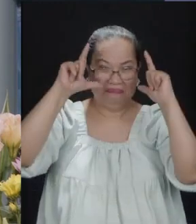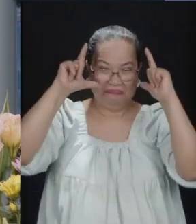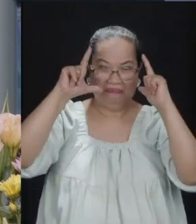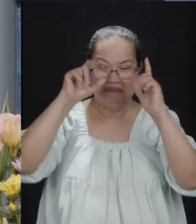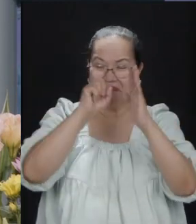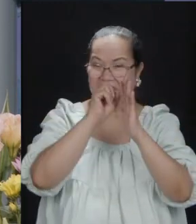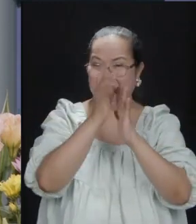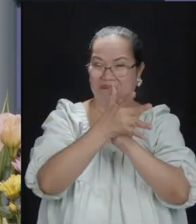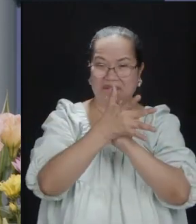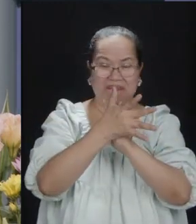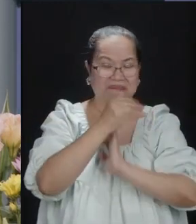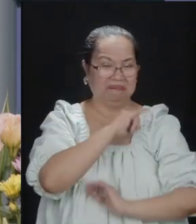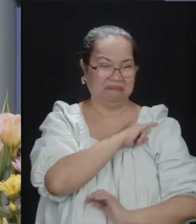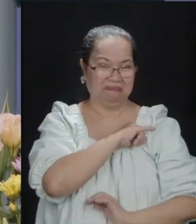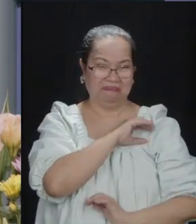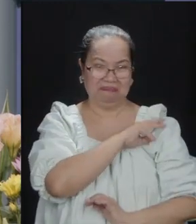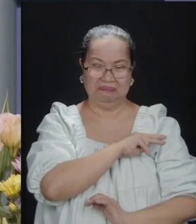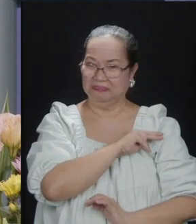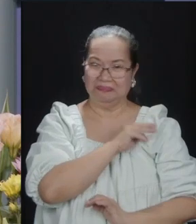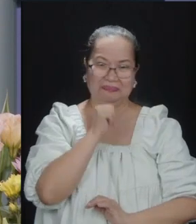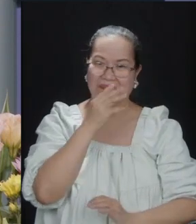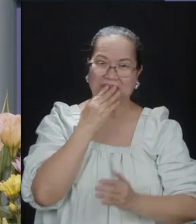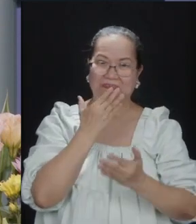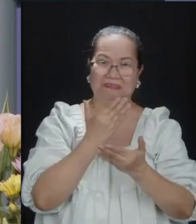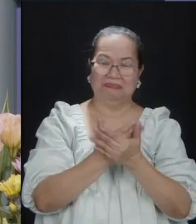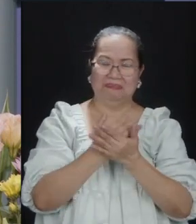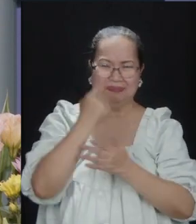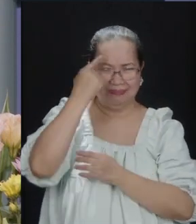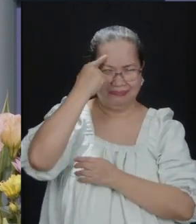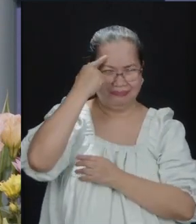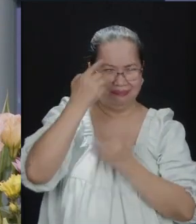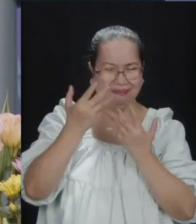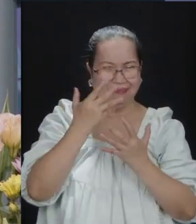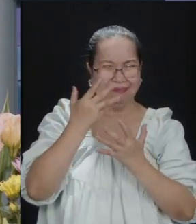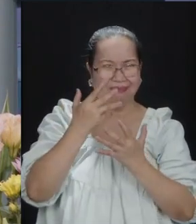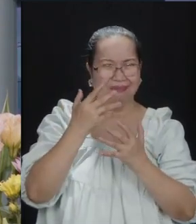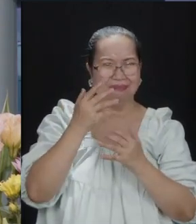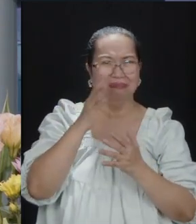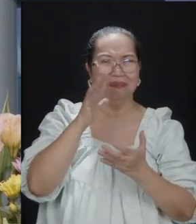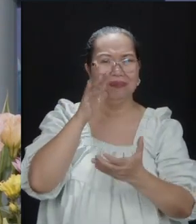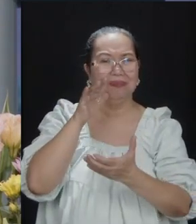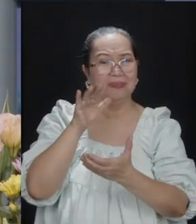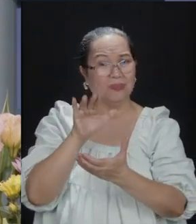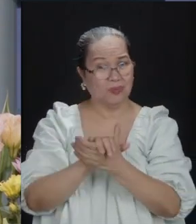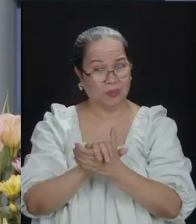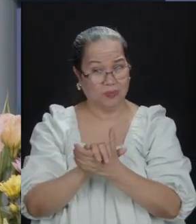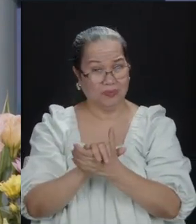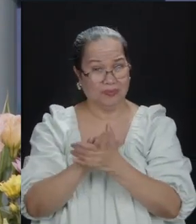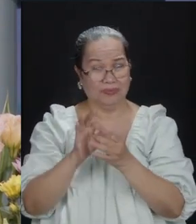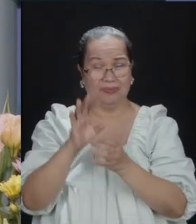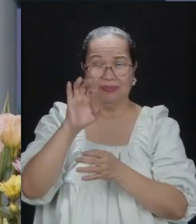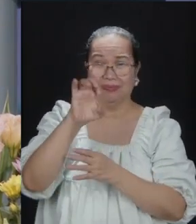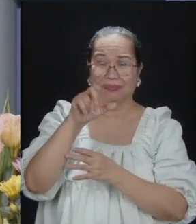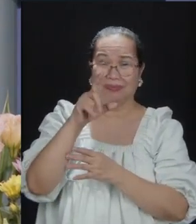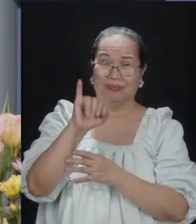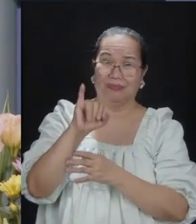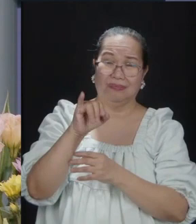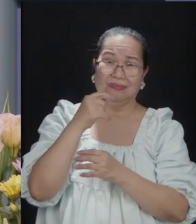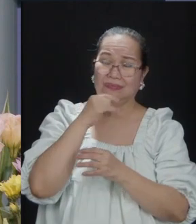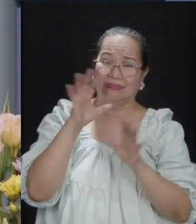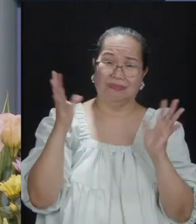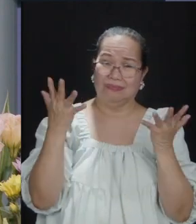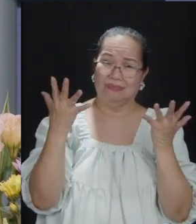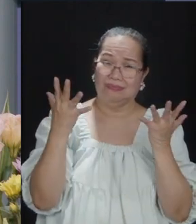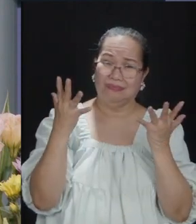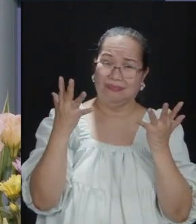sexually immoral. And sure, I was thinking Mrs. Eli would probably help, but she didn't have a